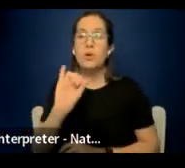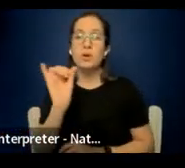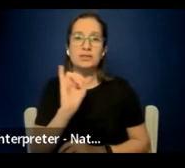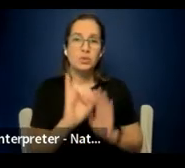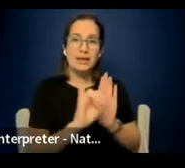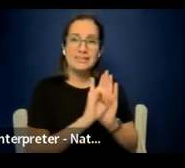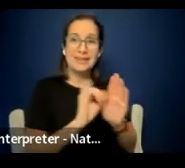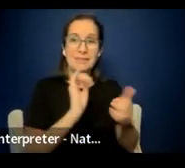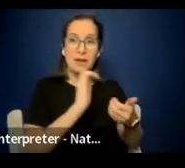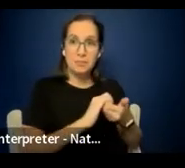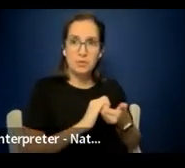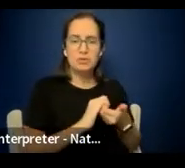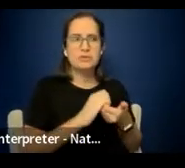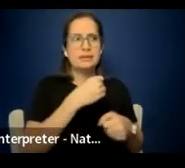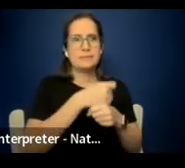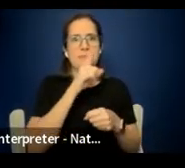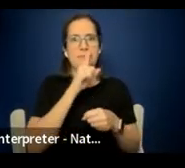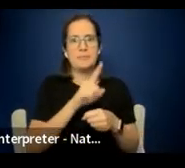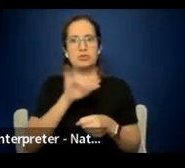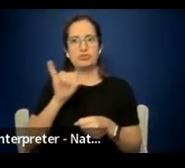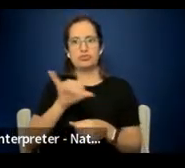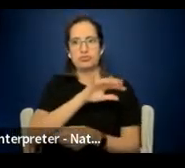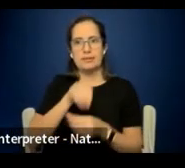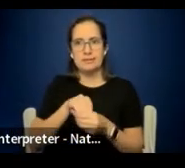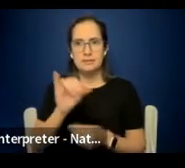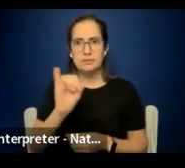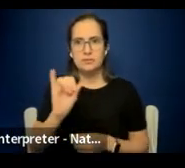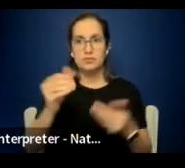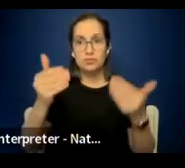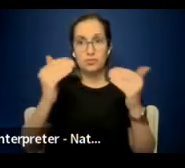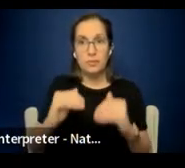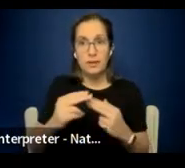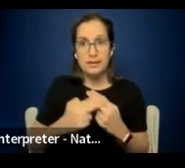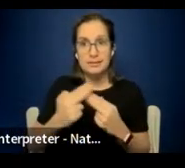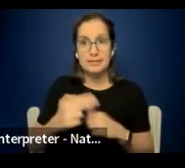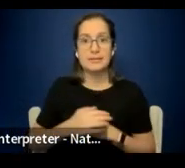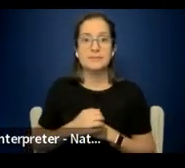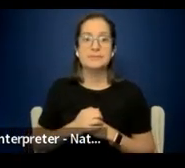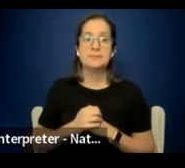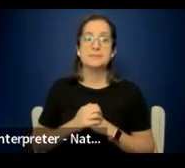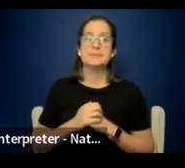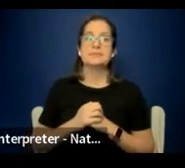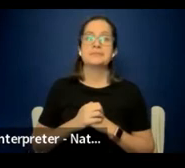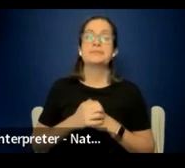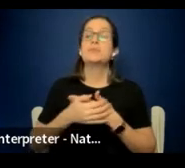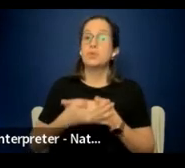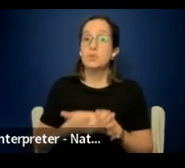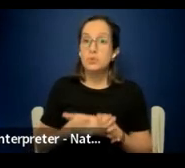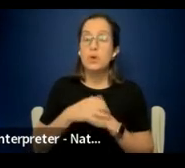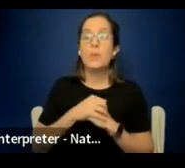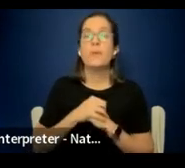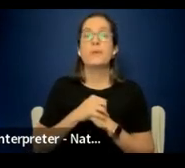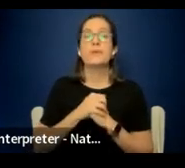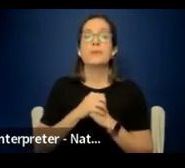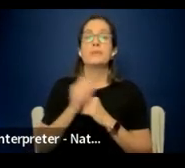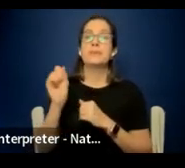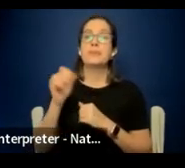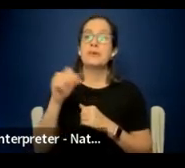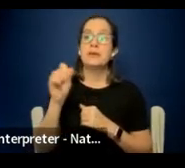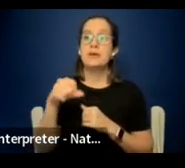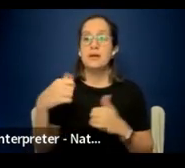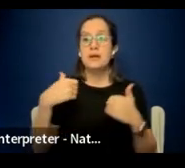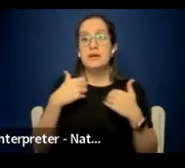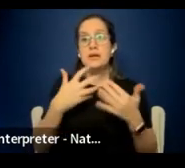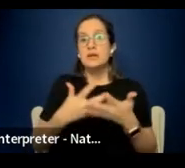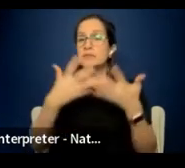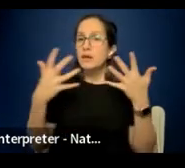us accomplish that. Next slide. So yeah, we have a lot of